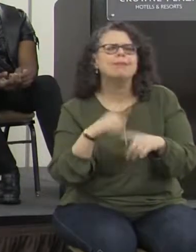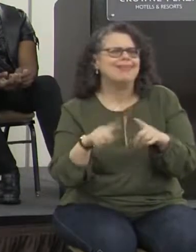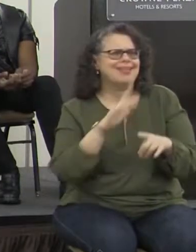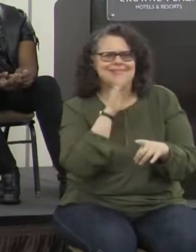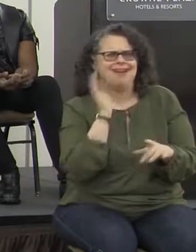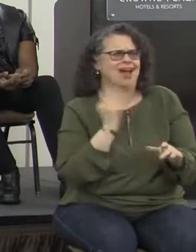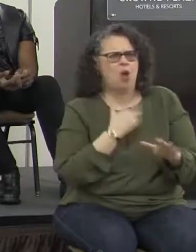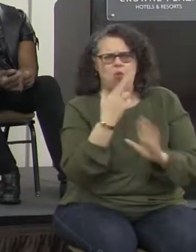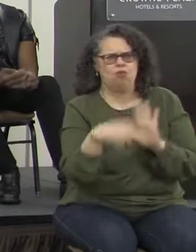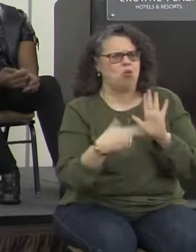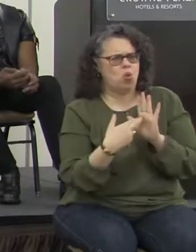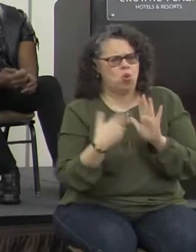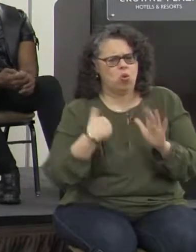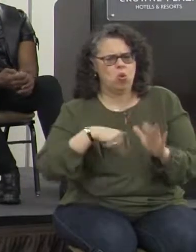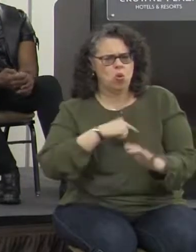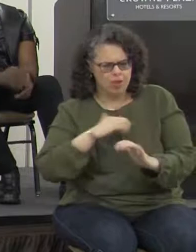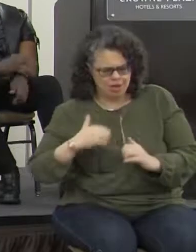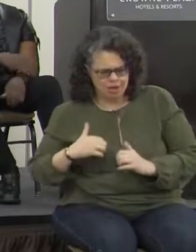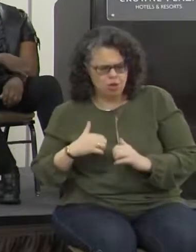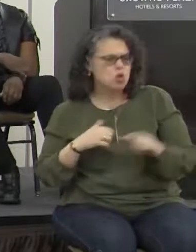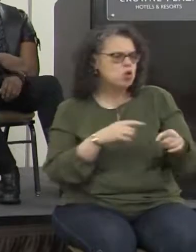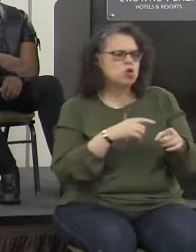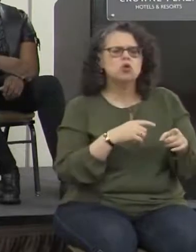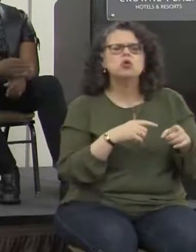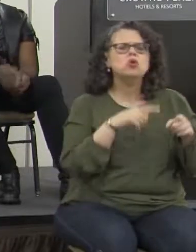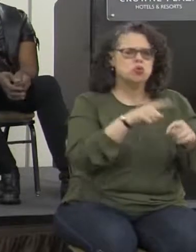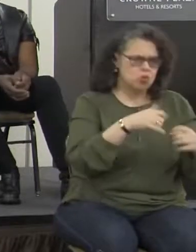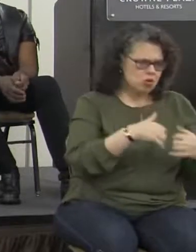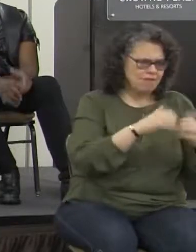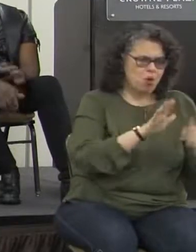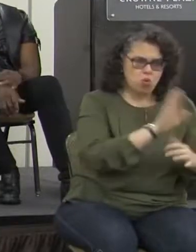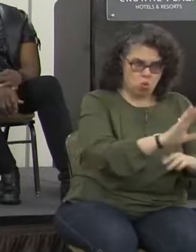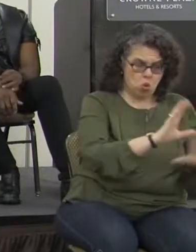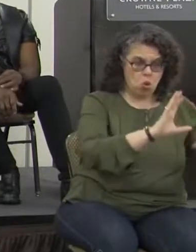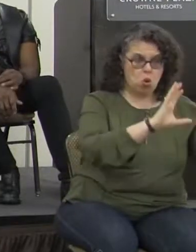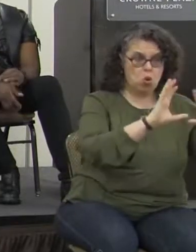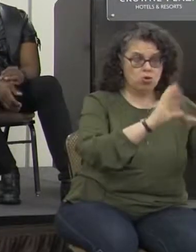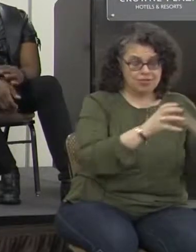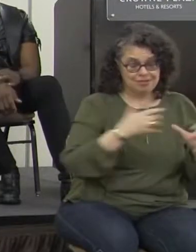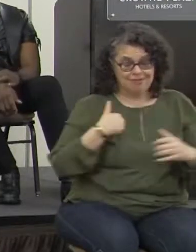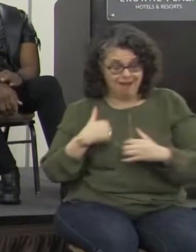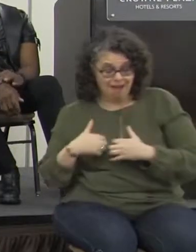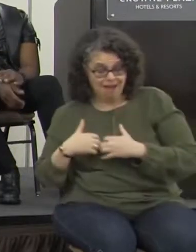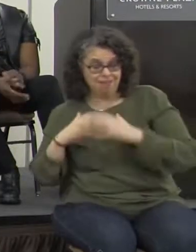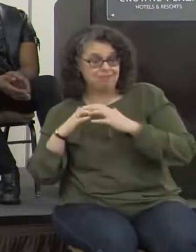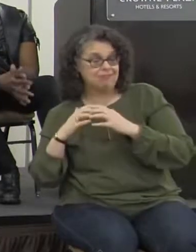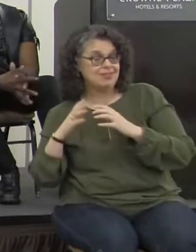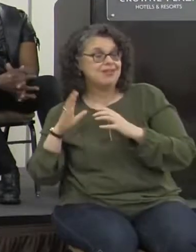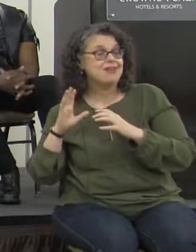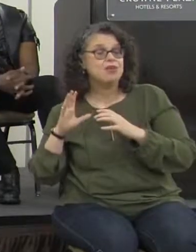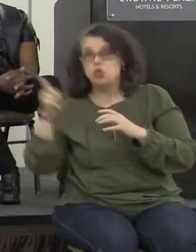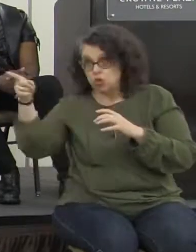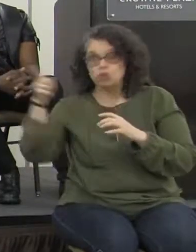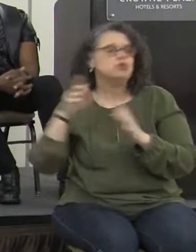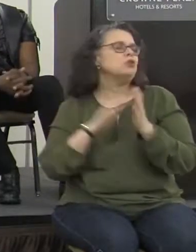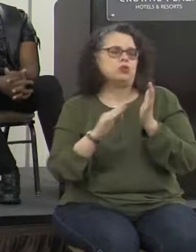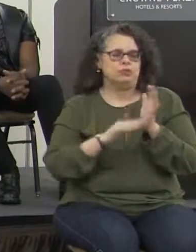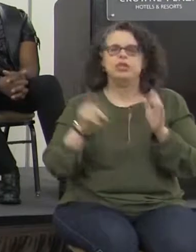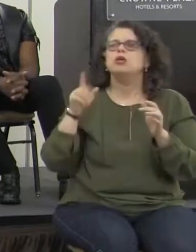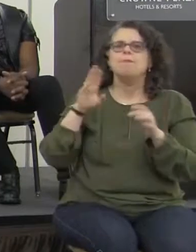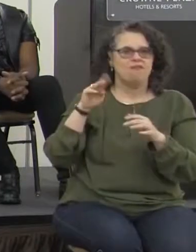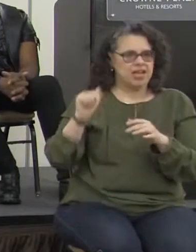role. You founded this organization. I helped found this chapter because we are a